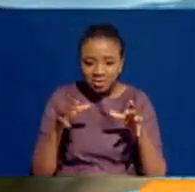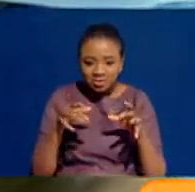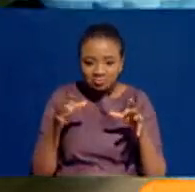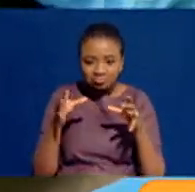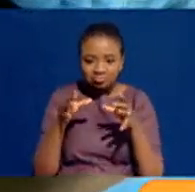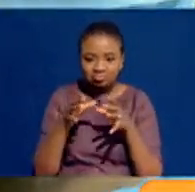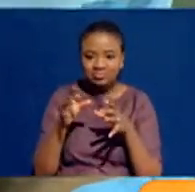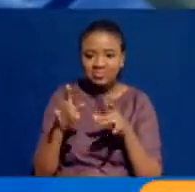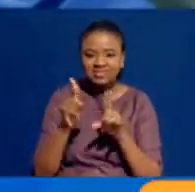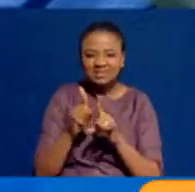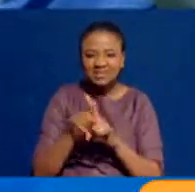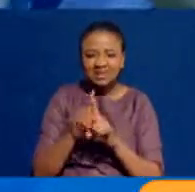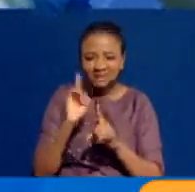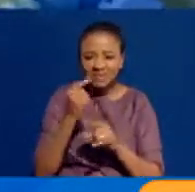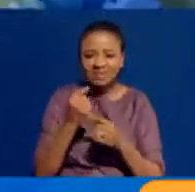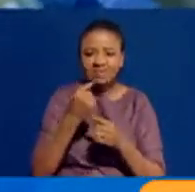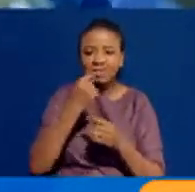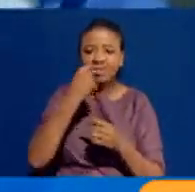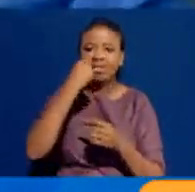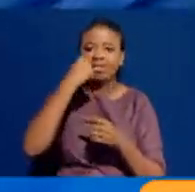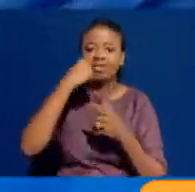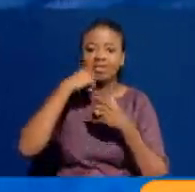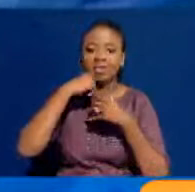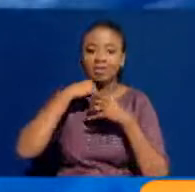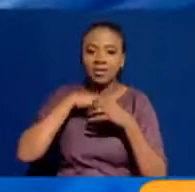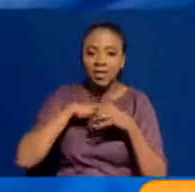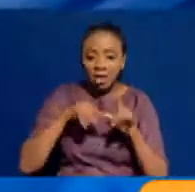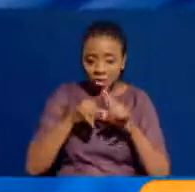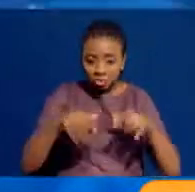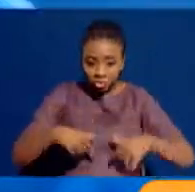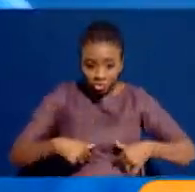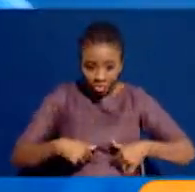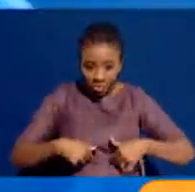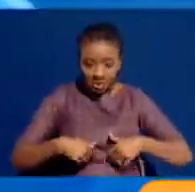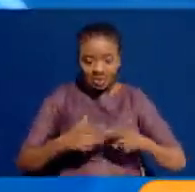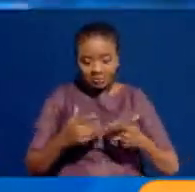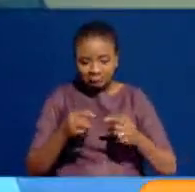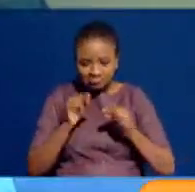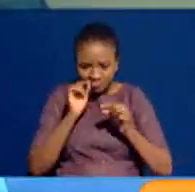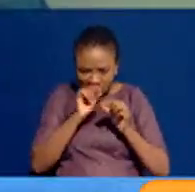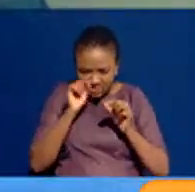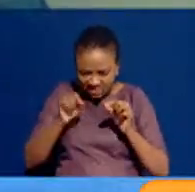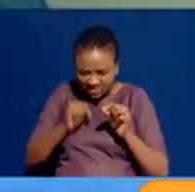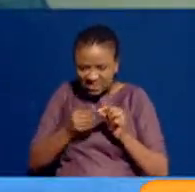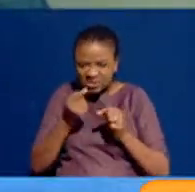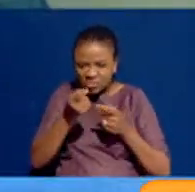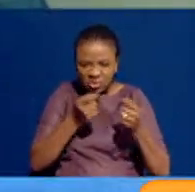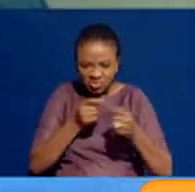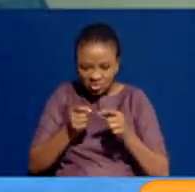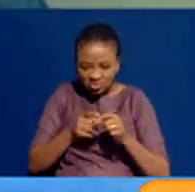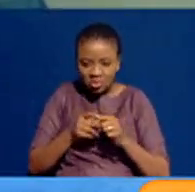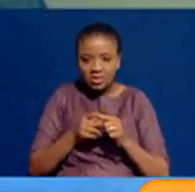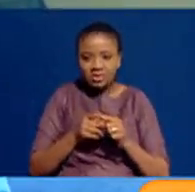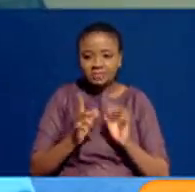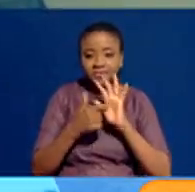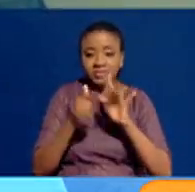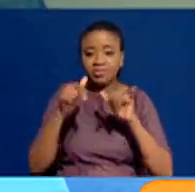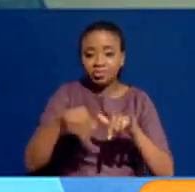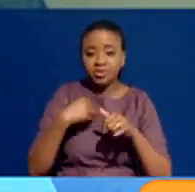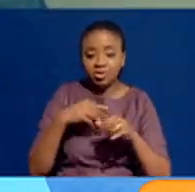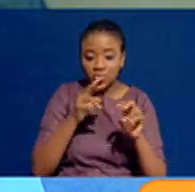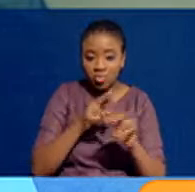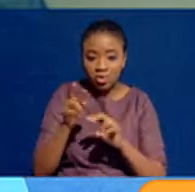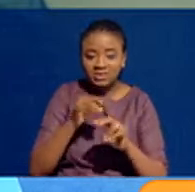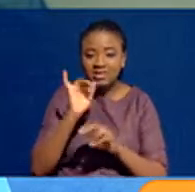a laparoscopic surgery with small incisions in the upper abdomen. So the one we observe today is what we call